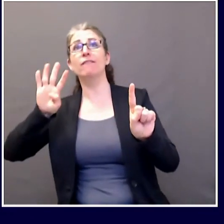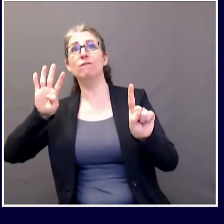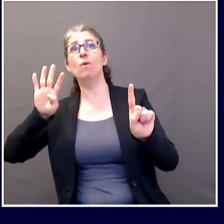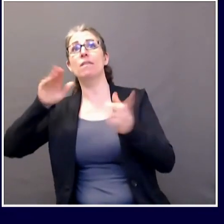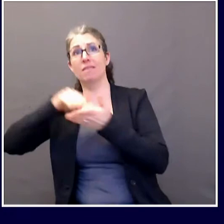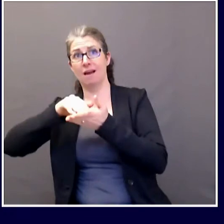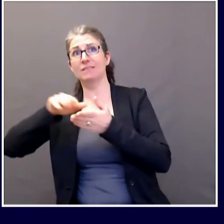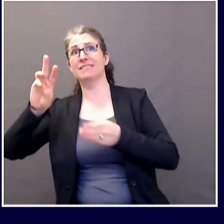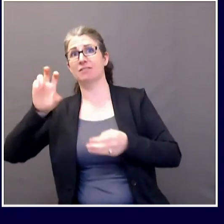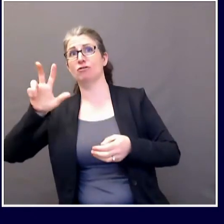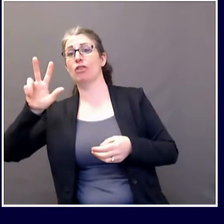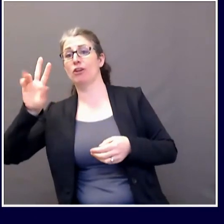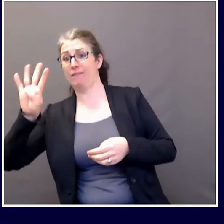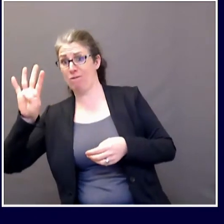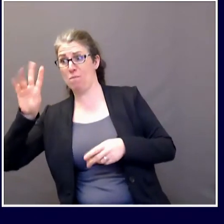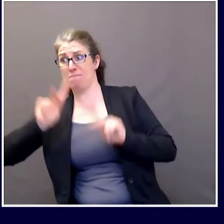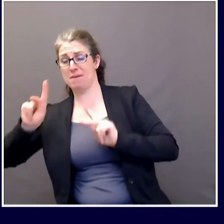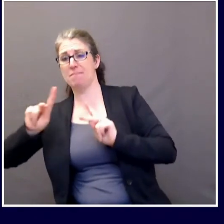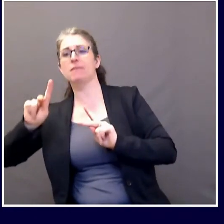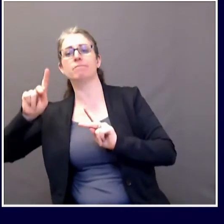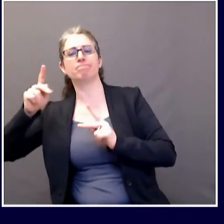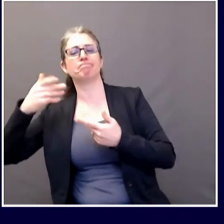34,634 are confirmed, and